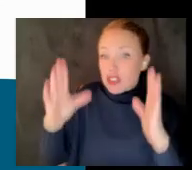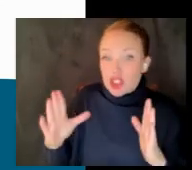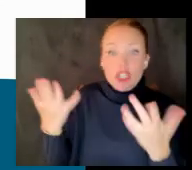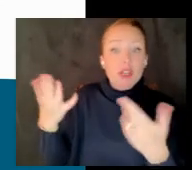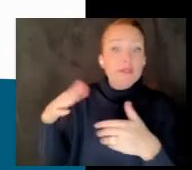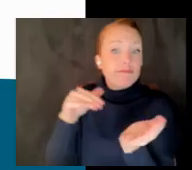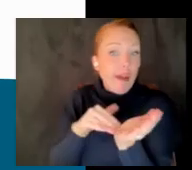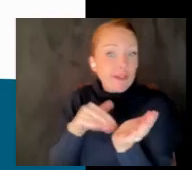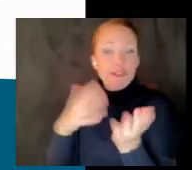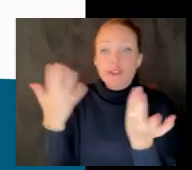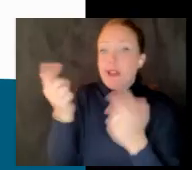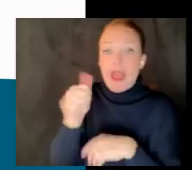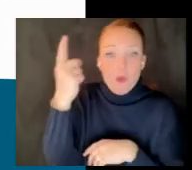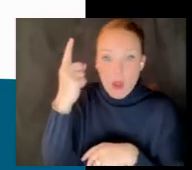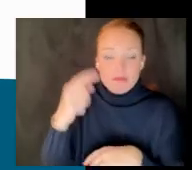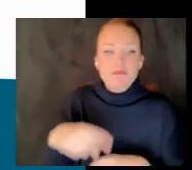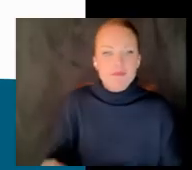other individual.